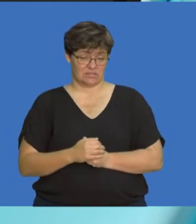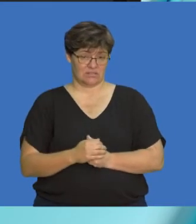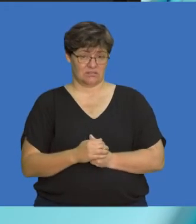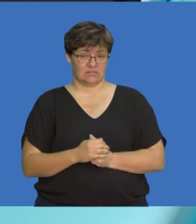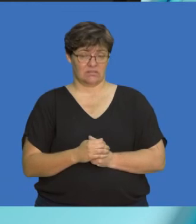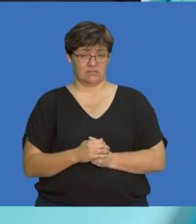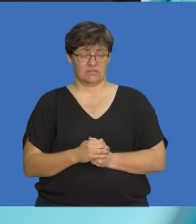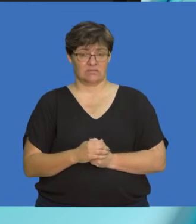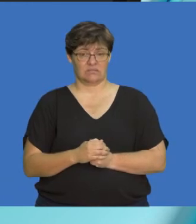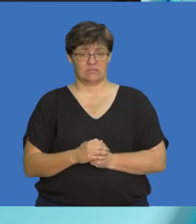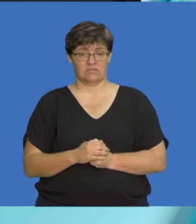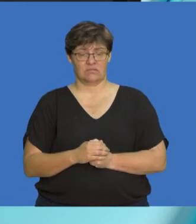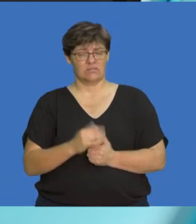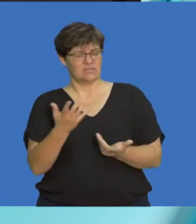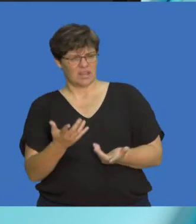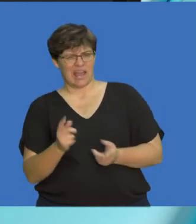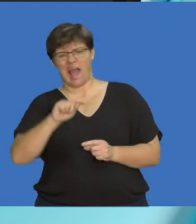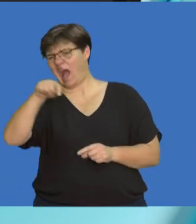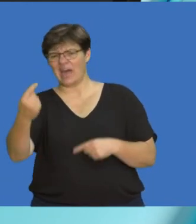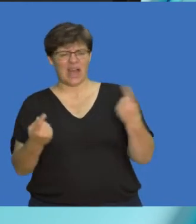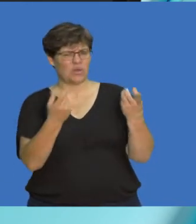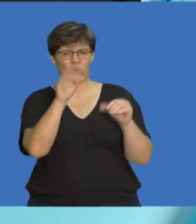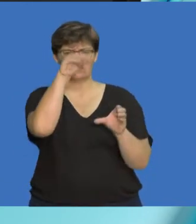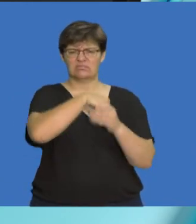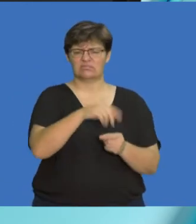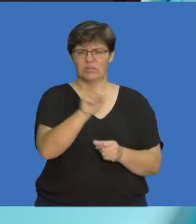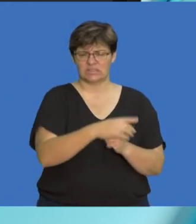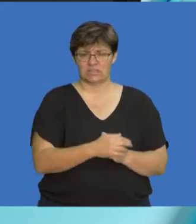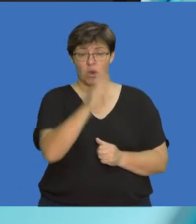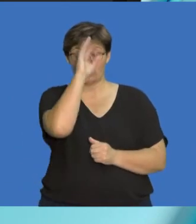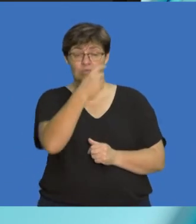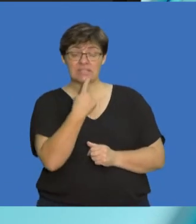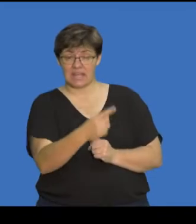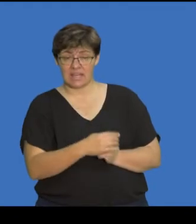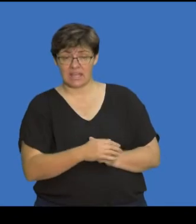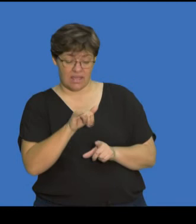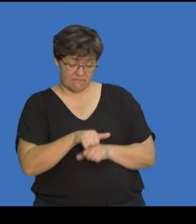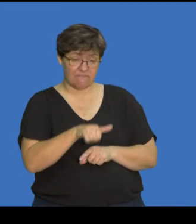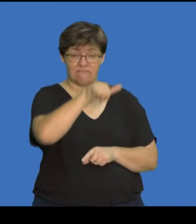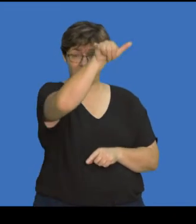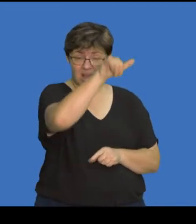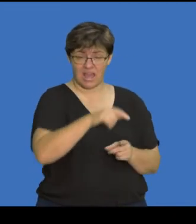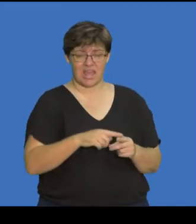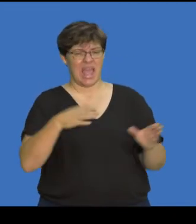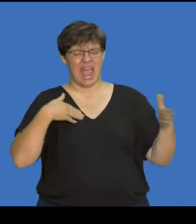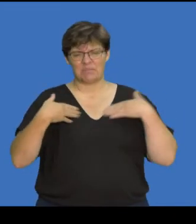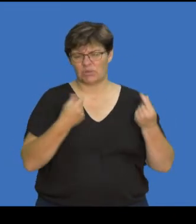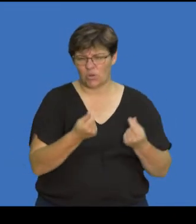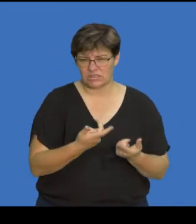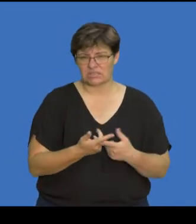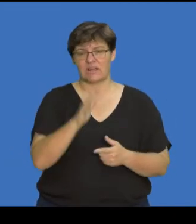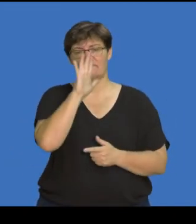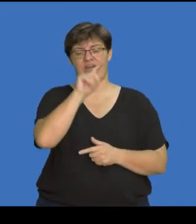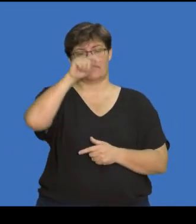Now you tell yourself, what are the other costs that were involved? Remember we said the airfare, the extra admin cost would be 5,000